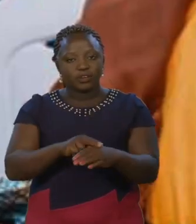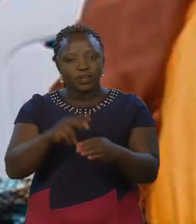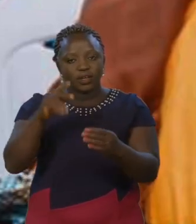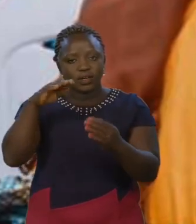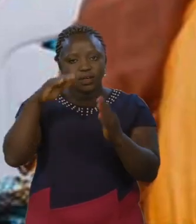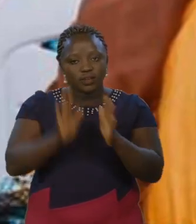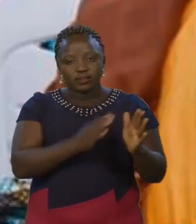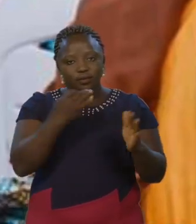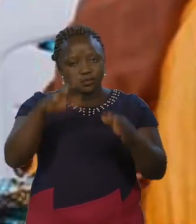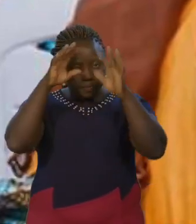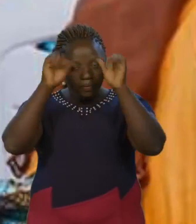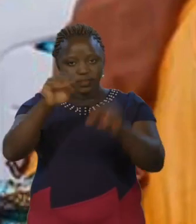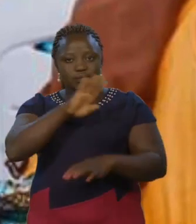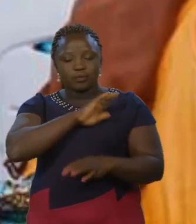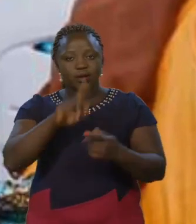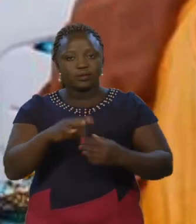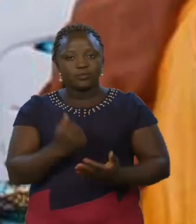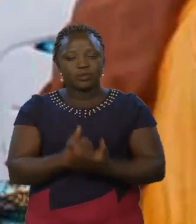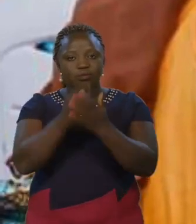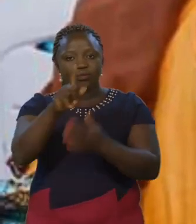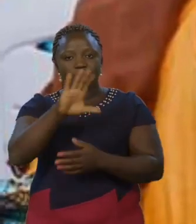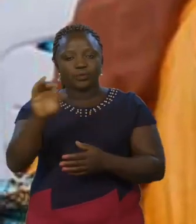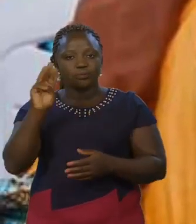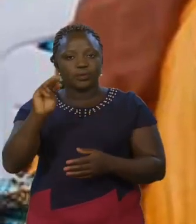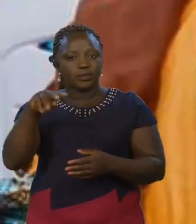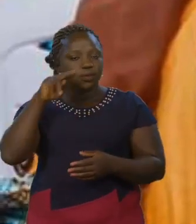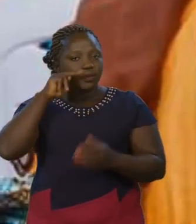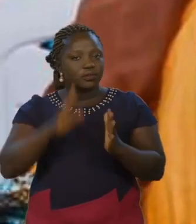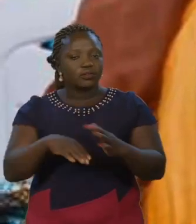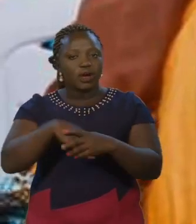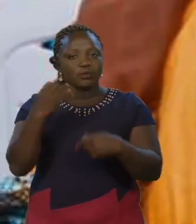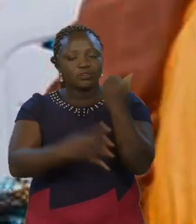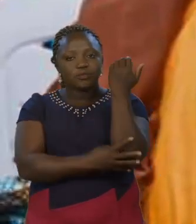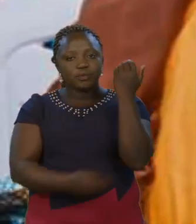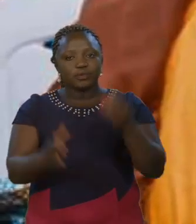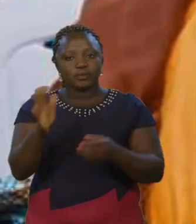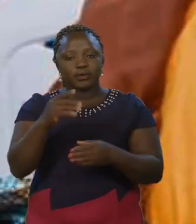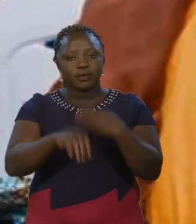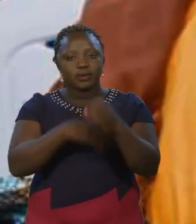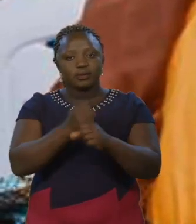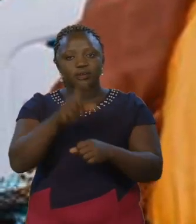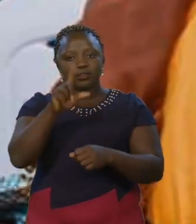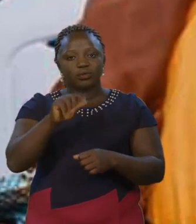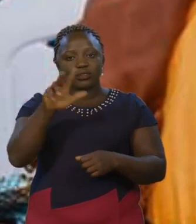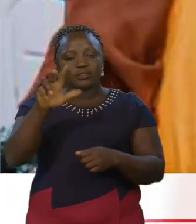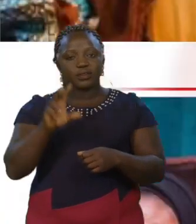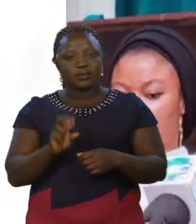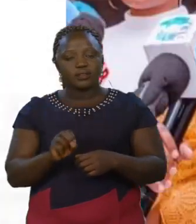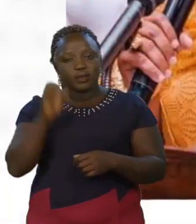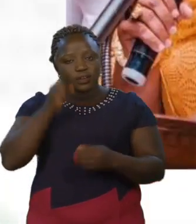agenda of President Muhammadu Buhari to lift 100 million Nigerians out of poverty by